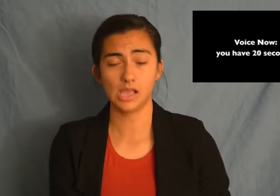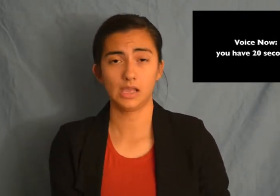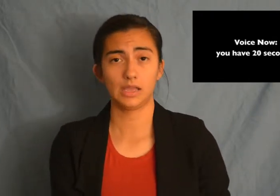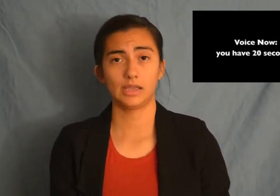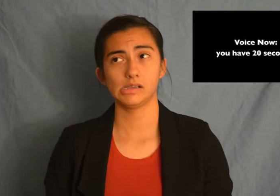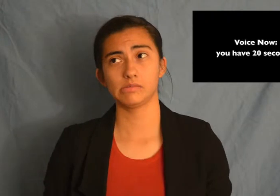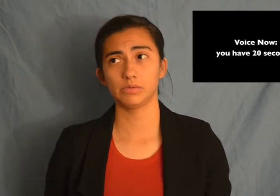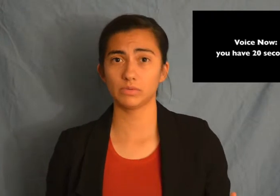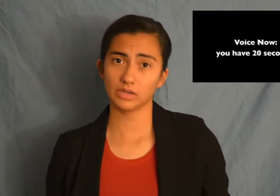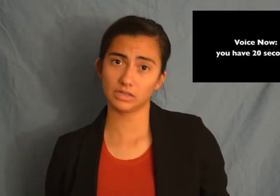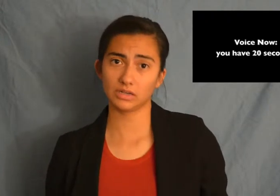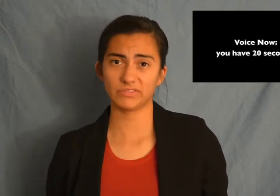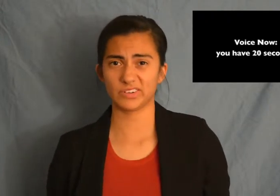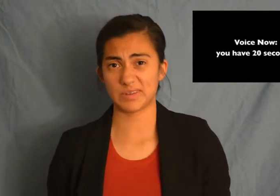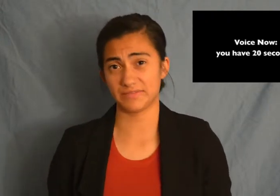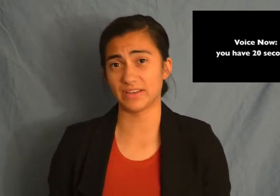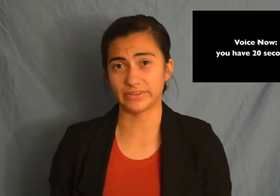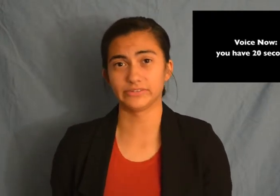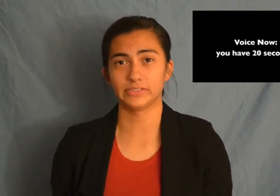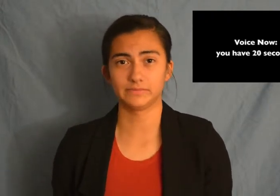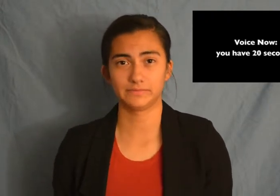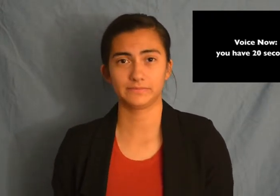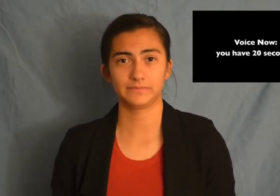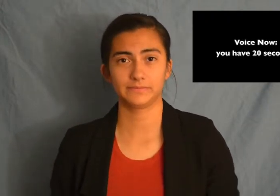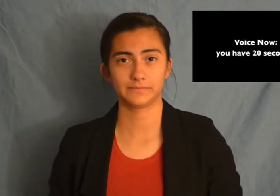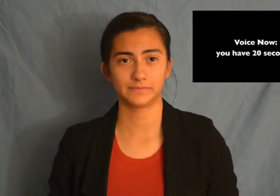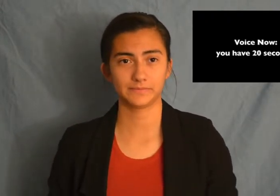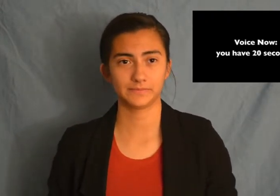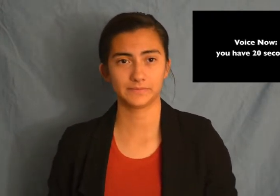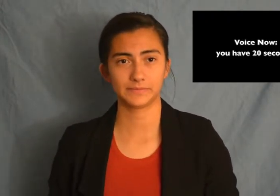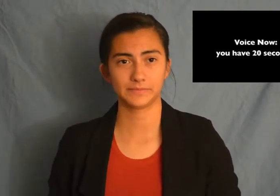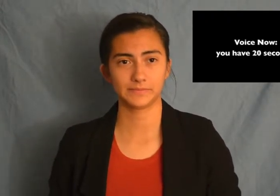there. I've been working there for about 5 years.